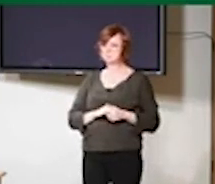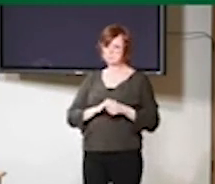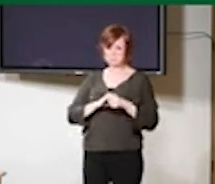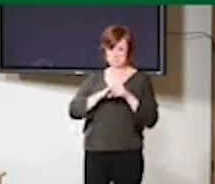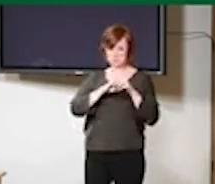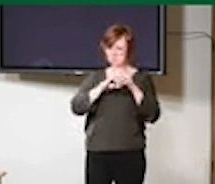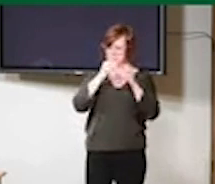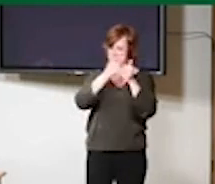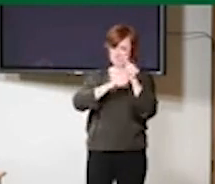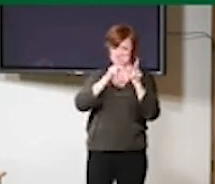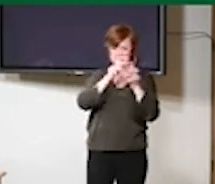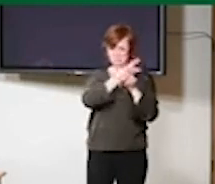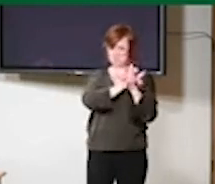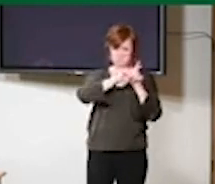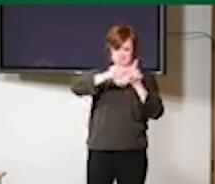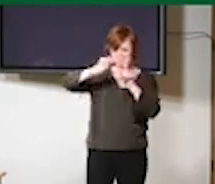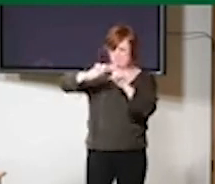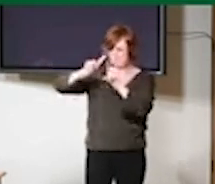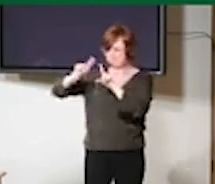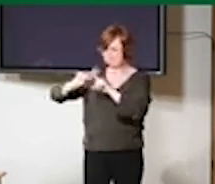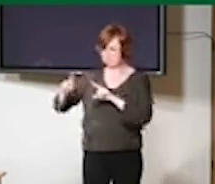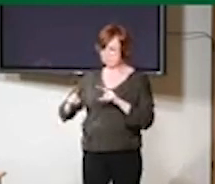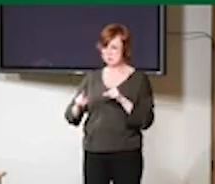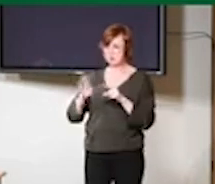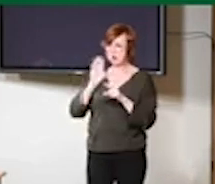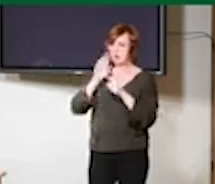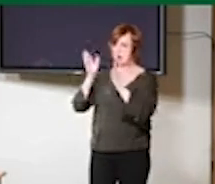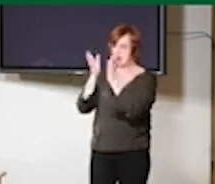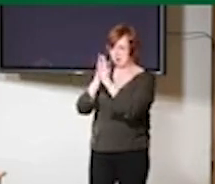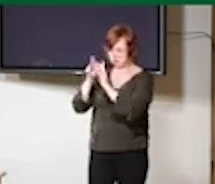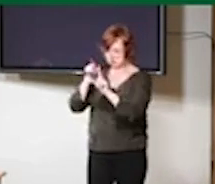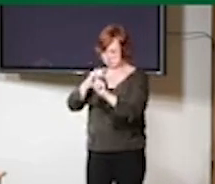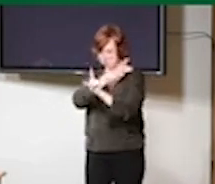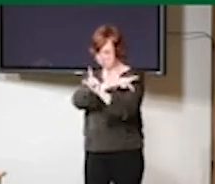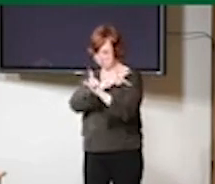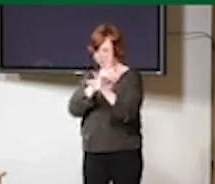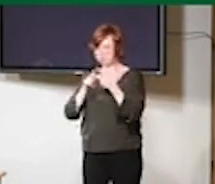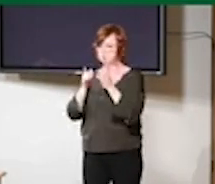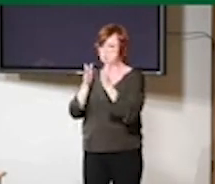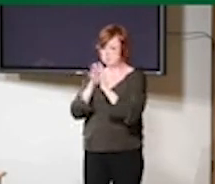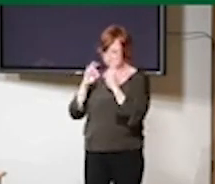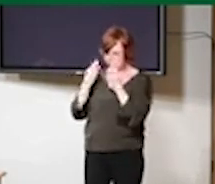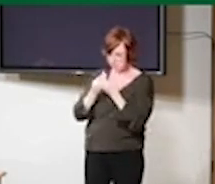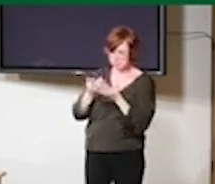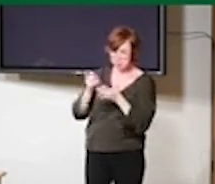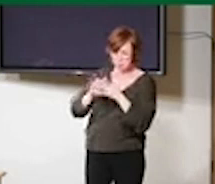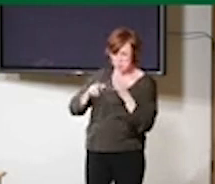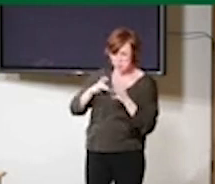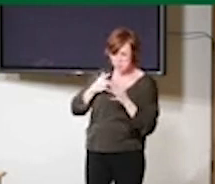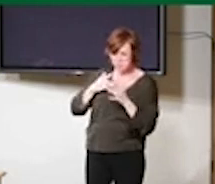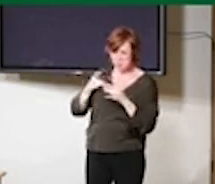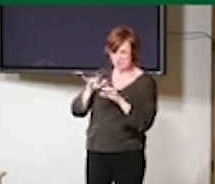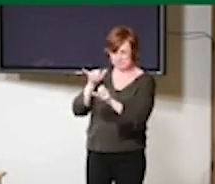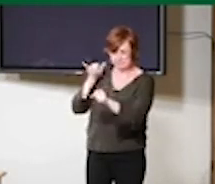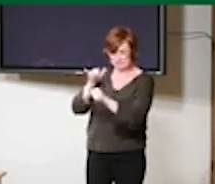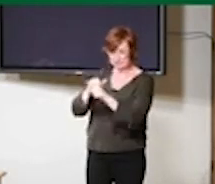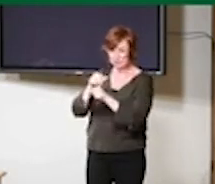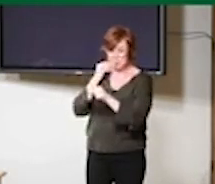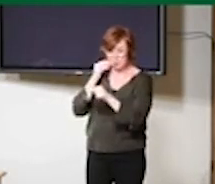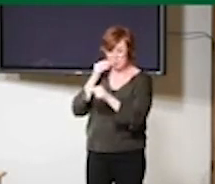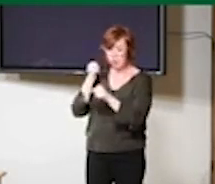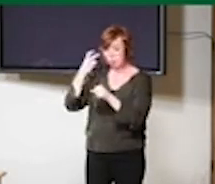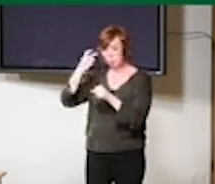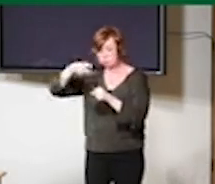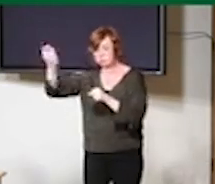based on the family's wishes and other advanced directives, both care in place is appropriate for COVID-19, just as it is for